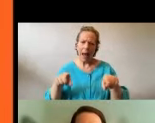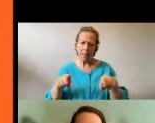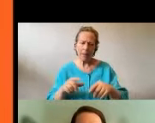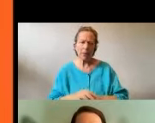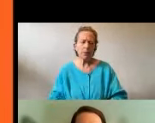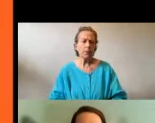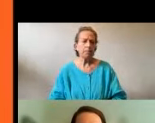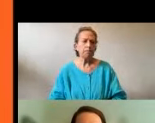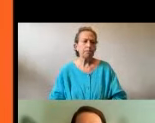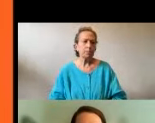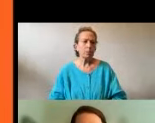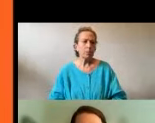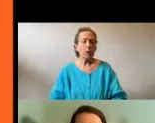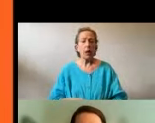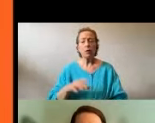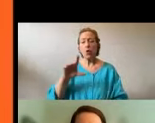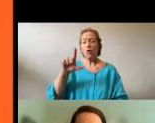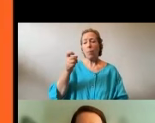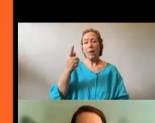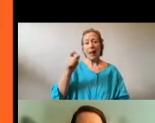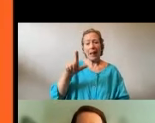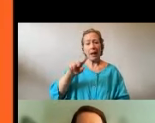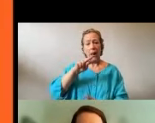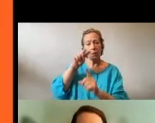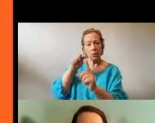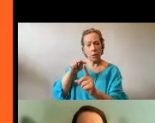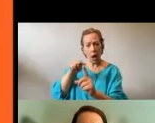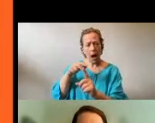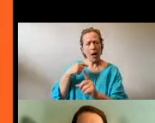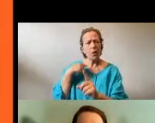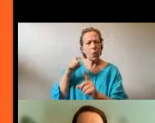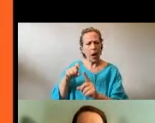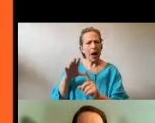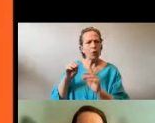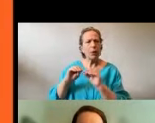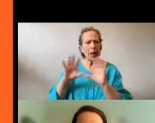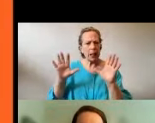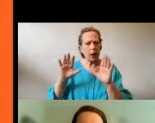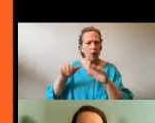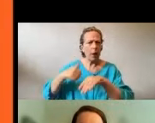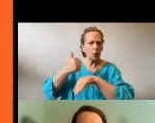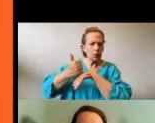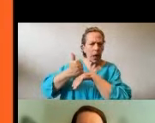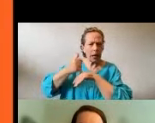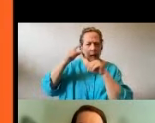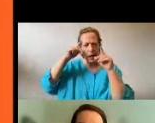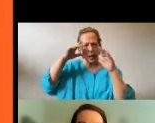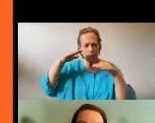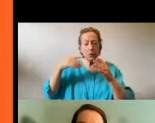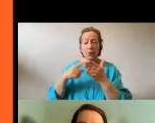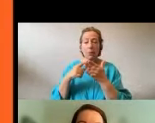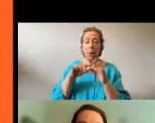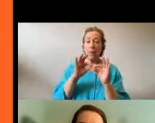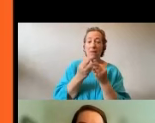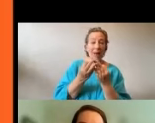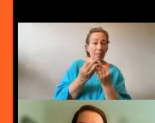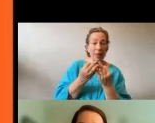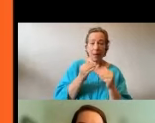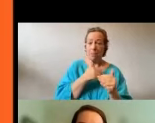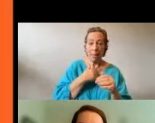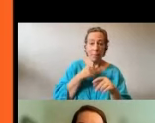so as, on the legal side, we have to be, pretty clear in setting expectations. And, sometimes the family member can't be there. They can't